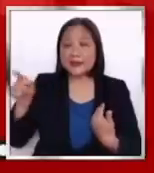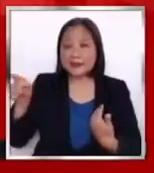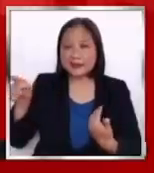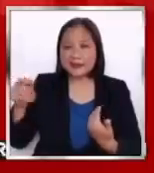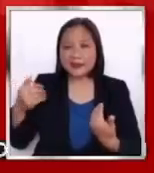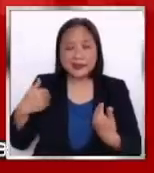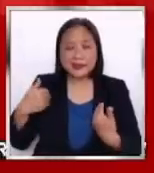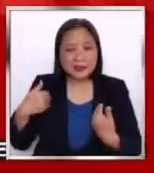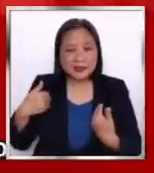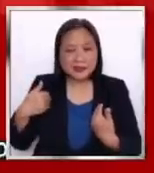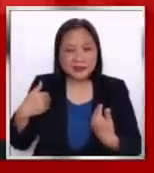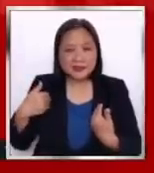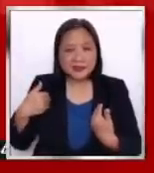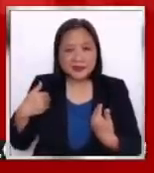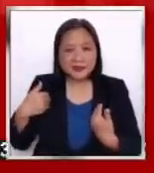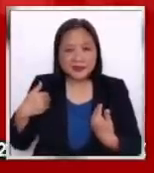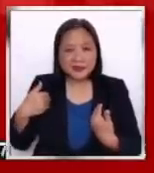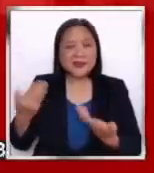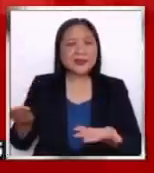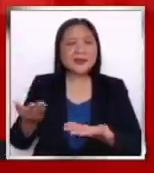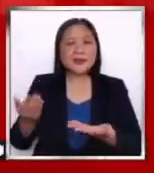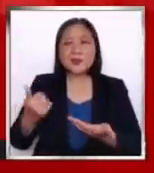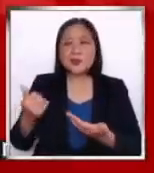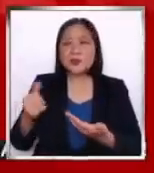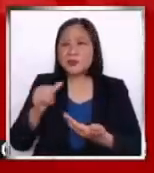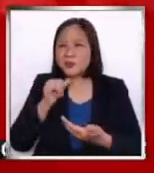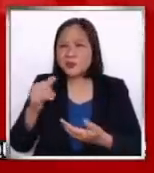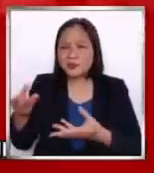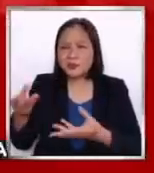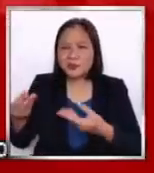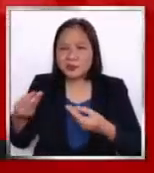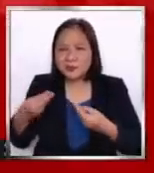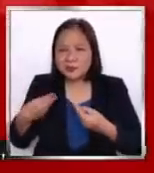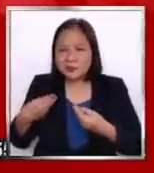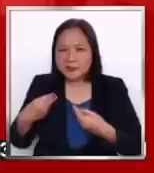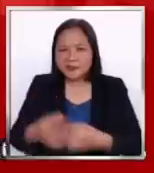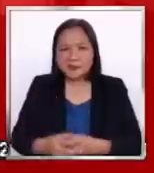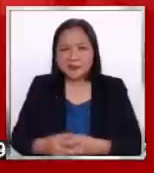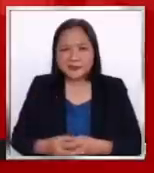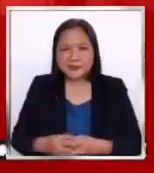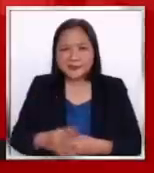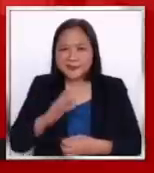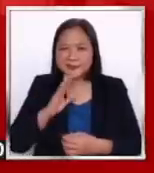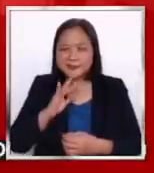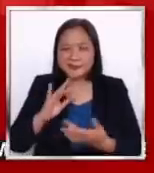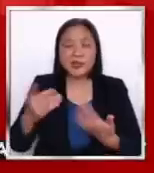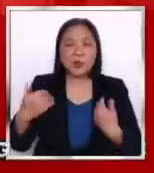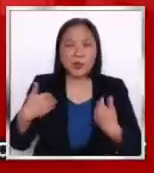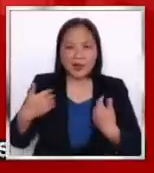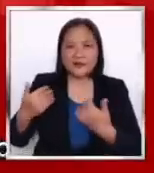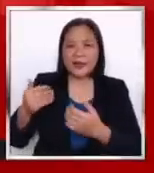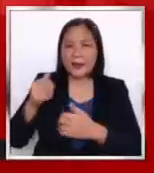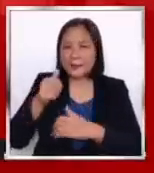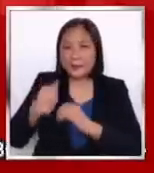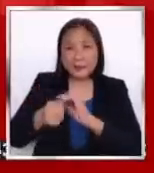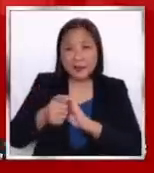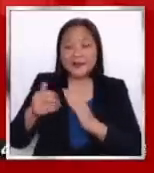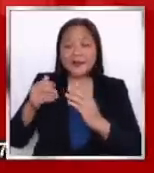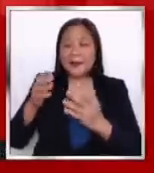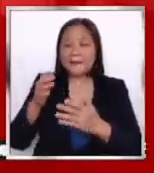rin ito tinatanggap tapag. And I think he will be having a private mass today or